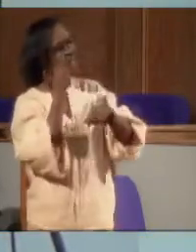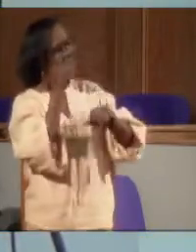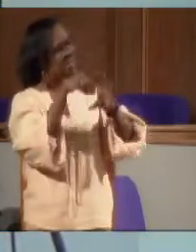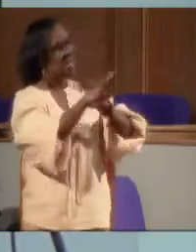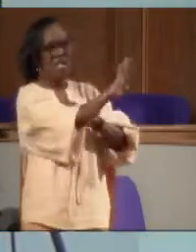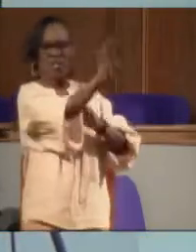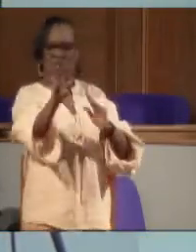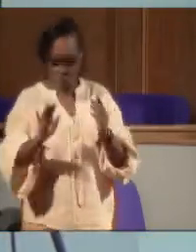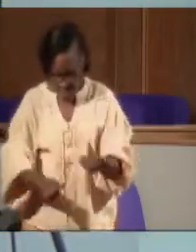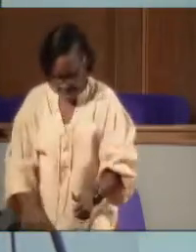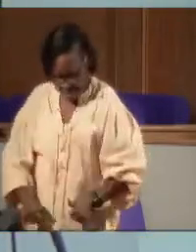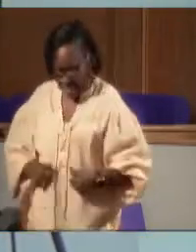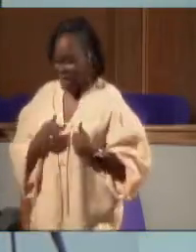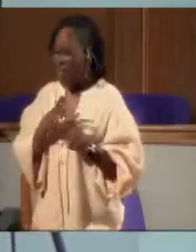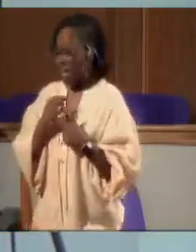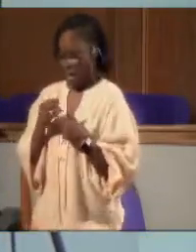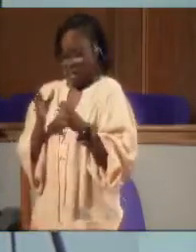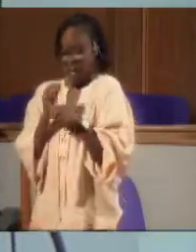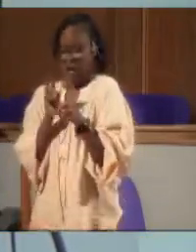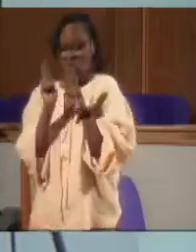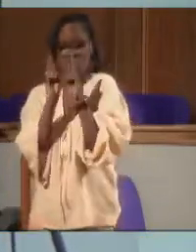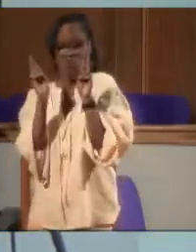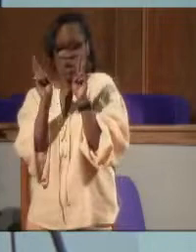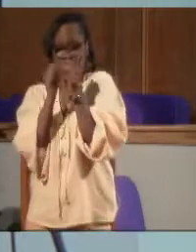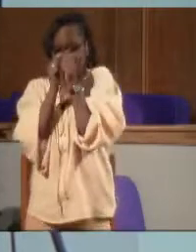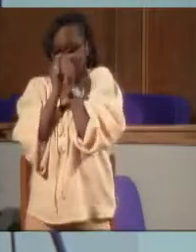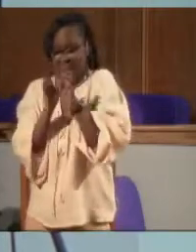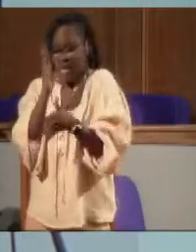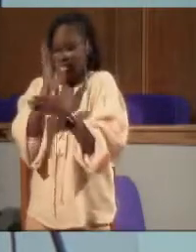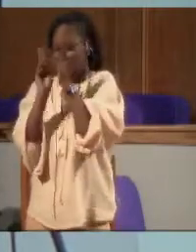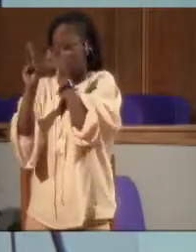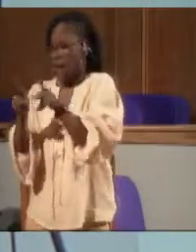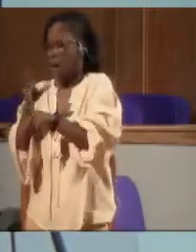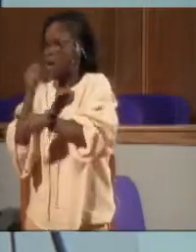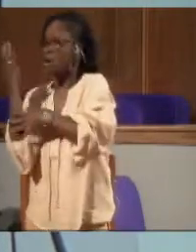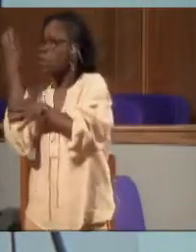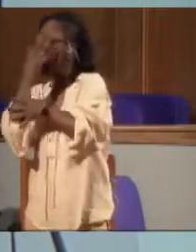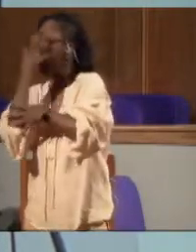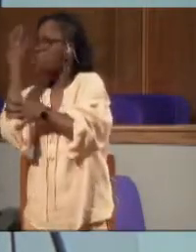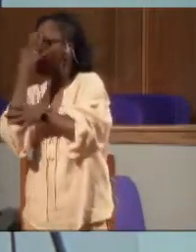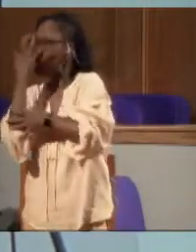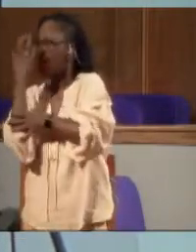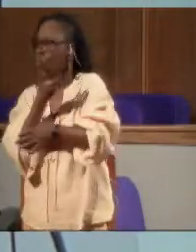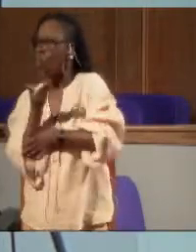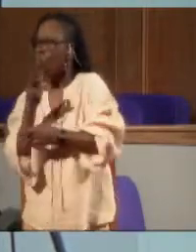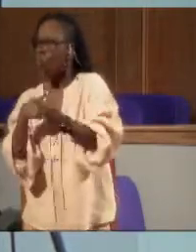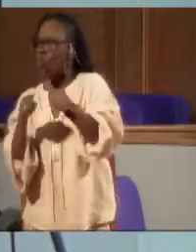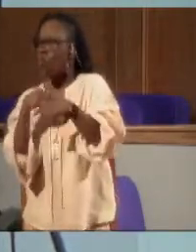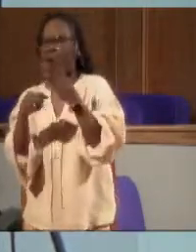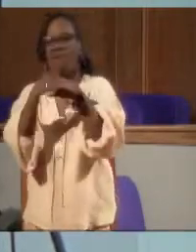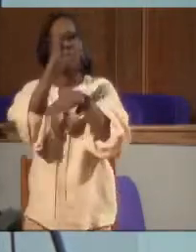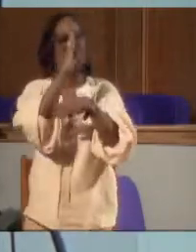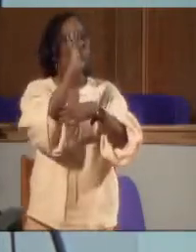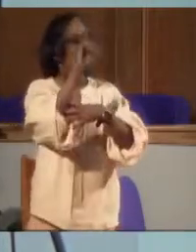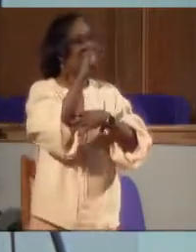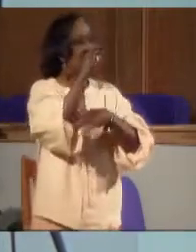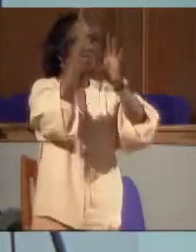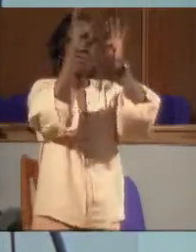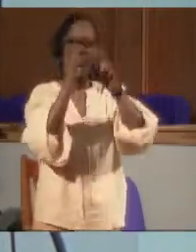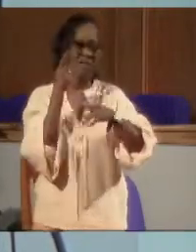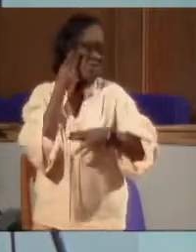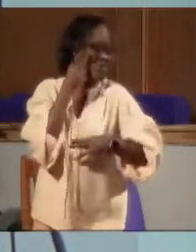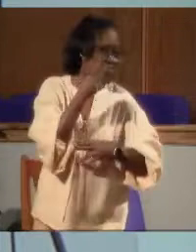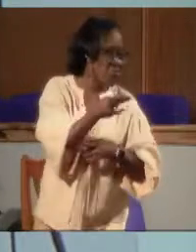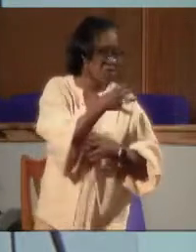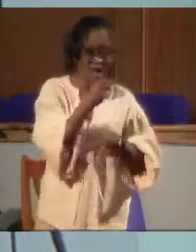your life and he's getting ready to bless somebody. And the beautiful thing about God is that the Lord can look out. He